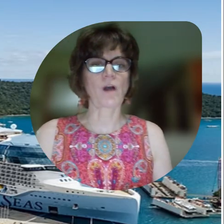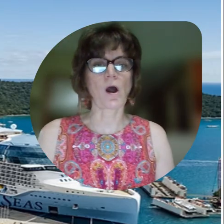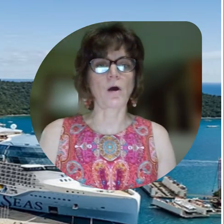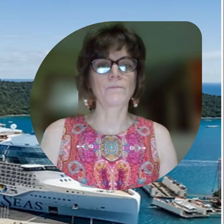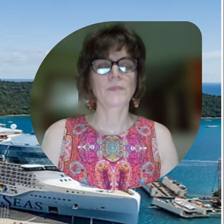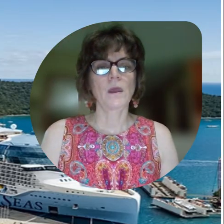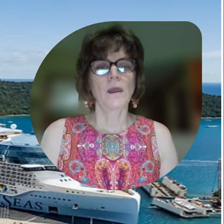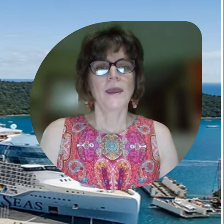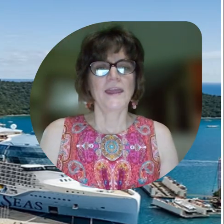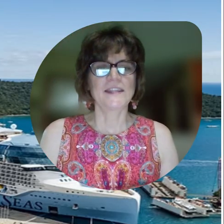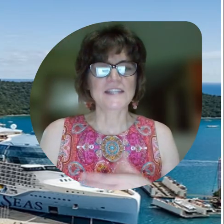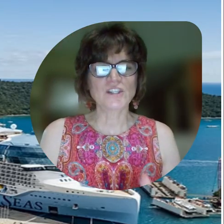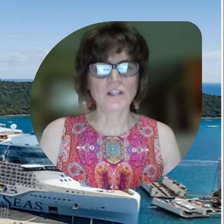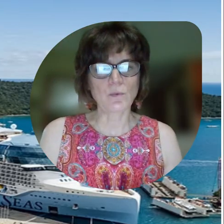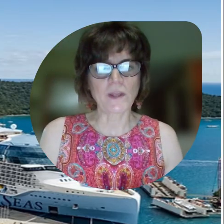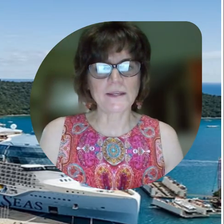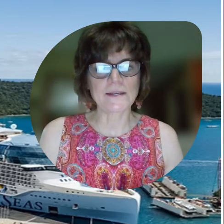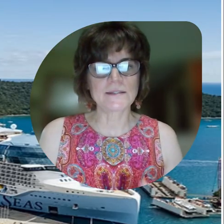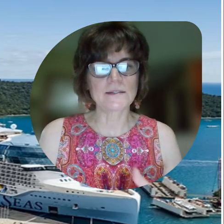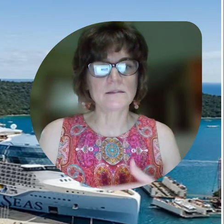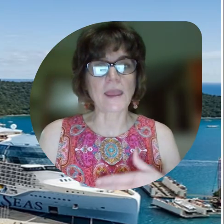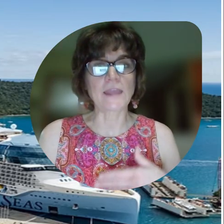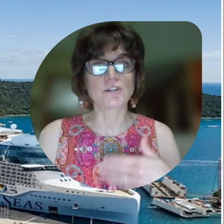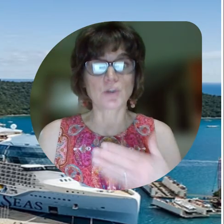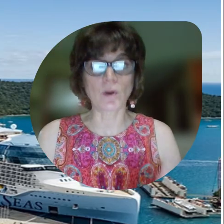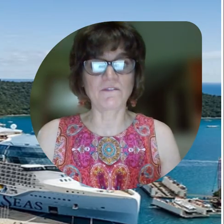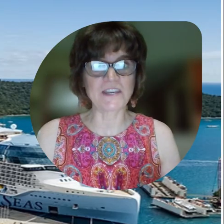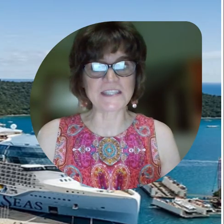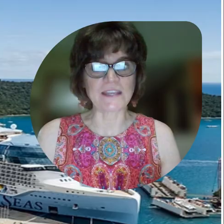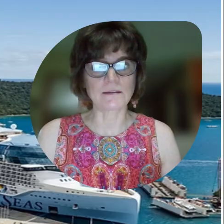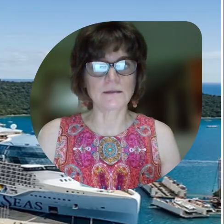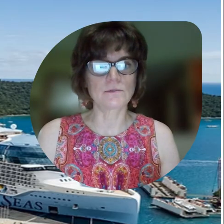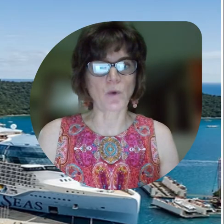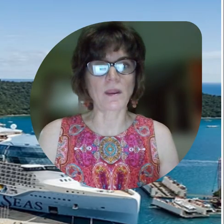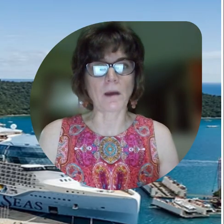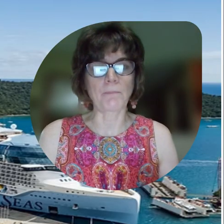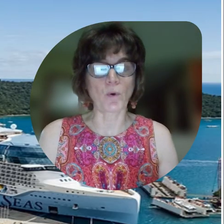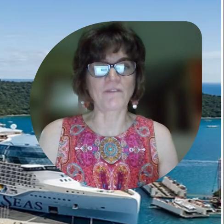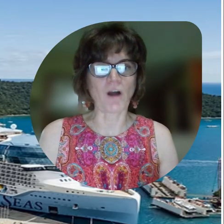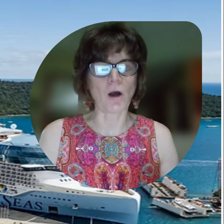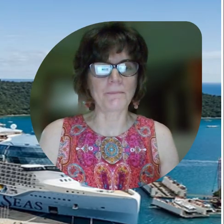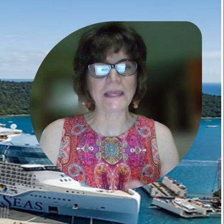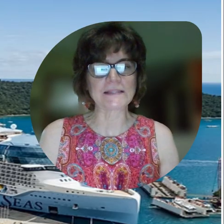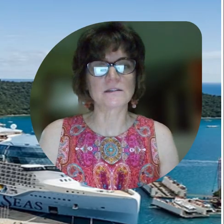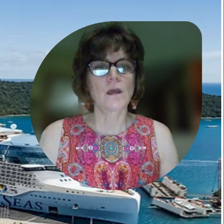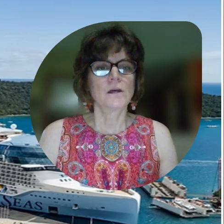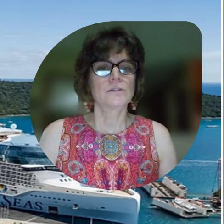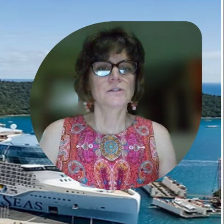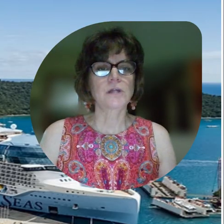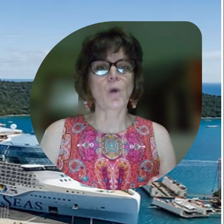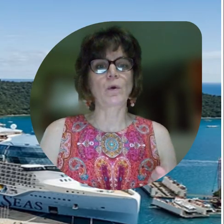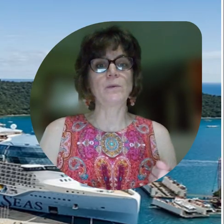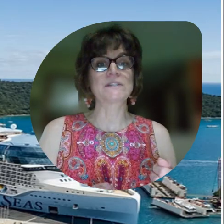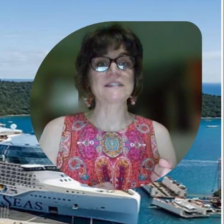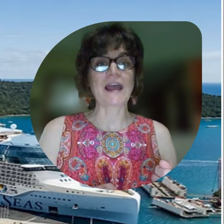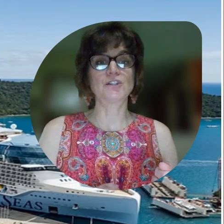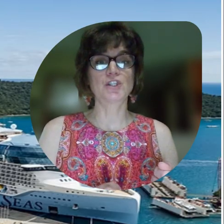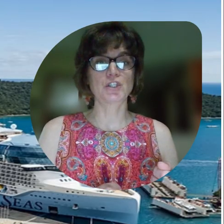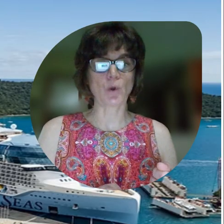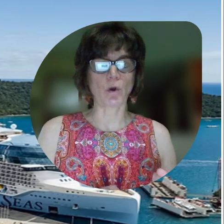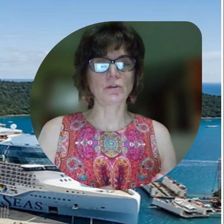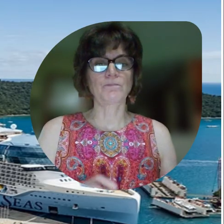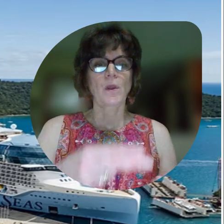port of call. And essentially what it is a short visit is what a port of call means. So we would